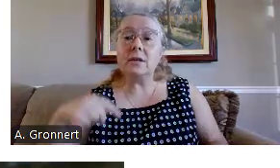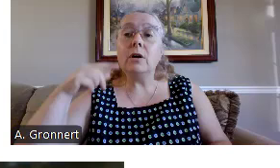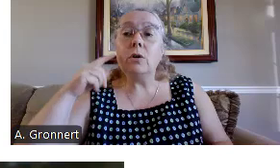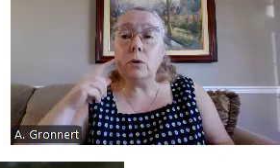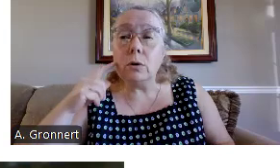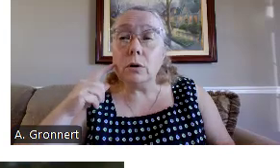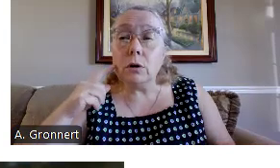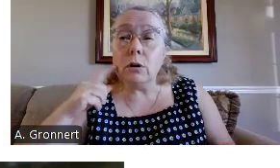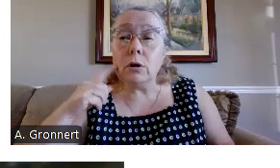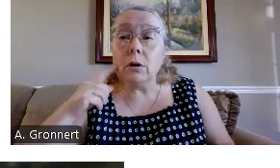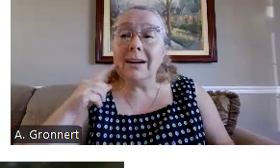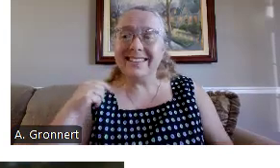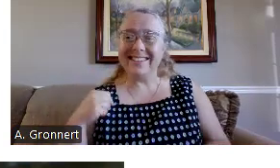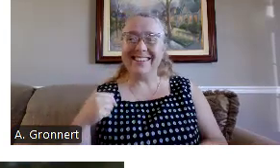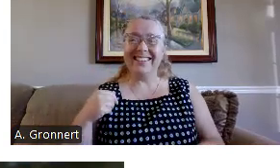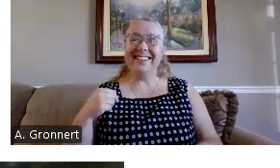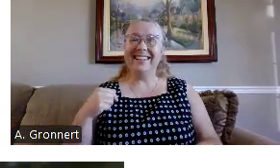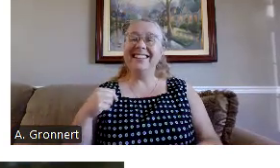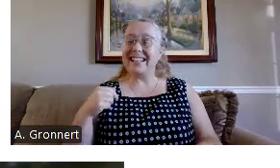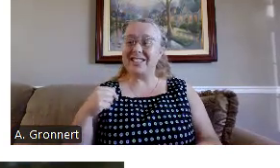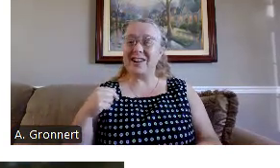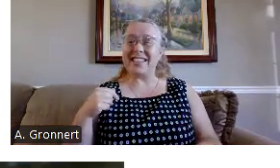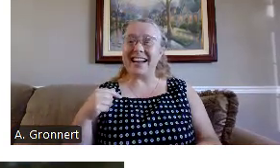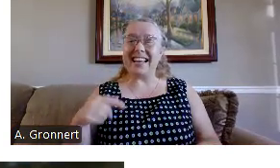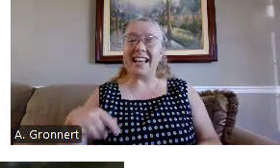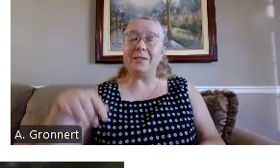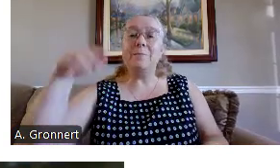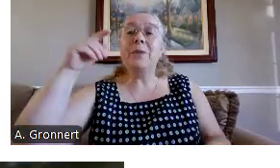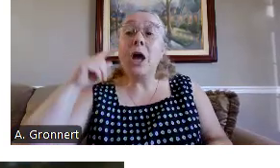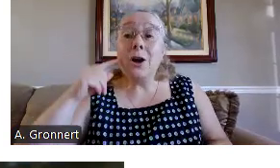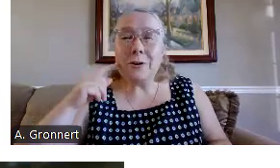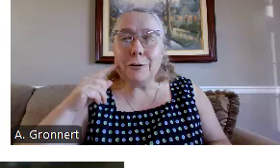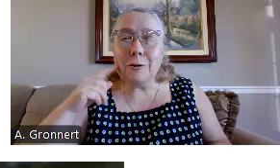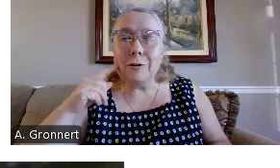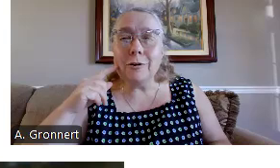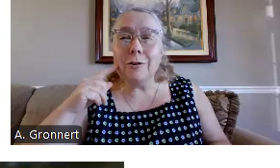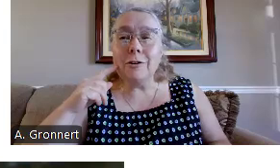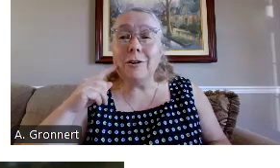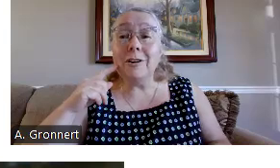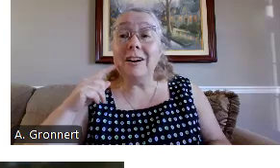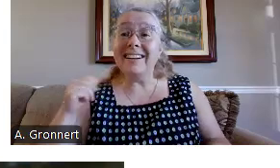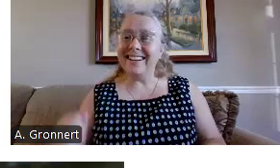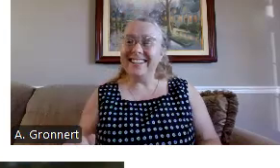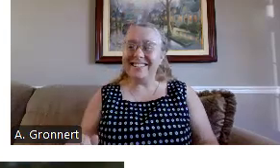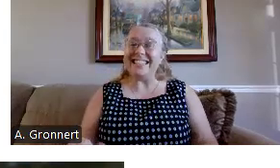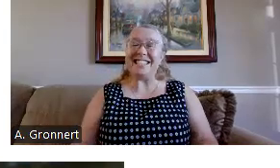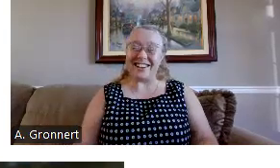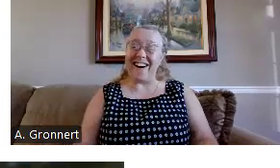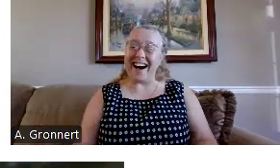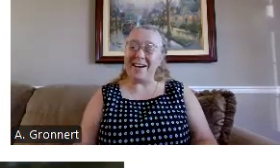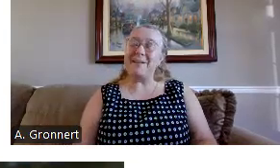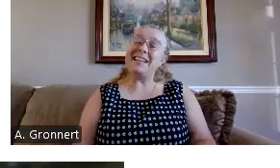this. Rrr. Let's try that again. Rrr.